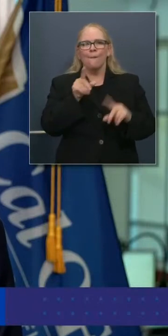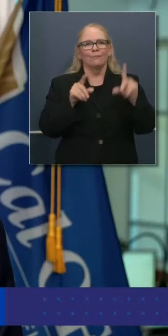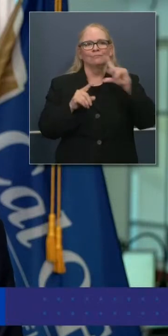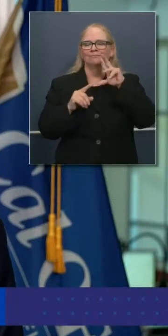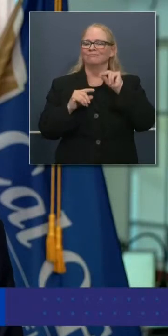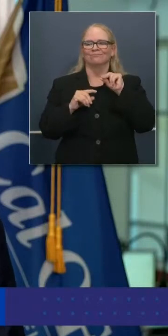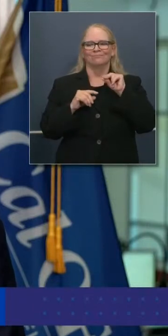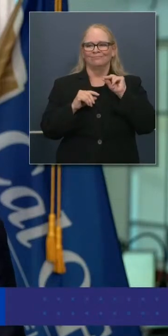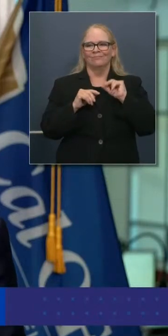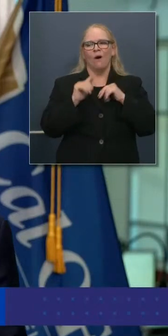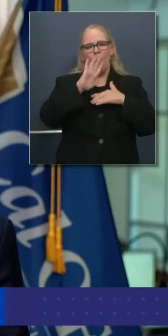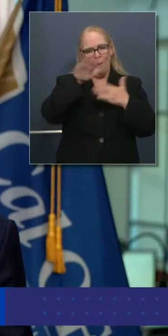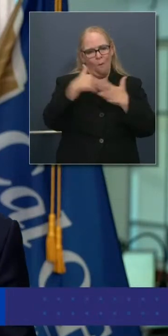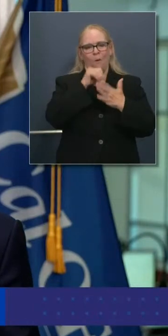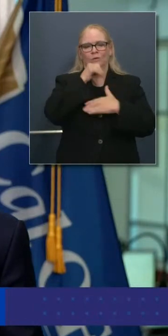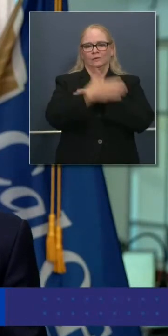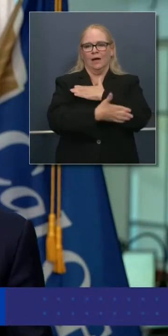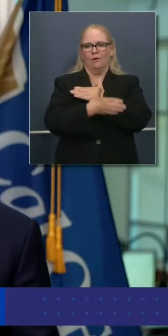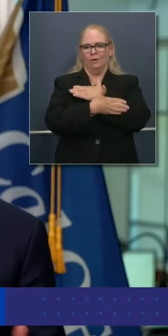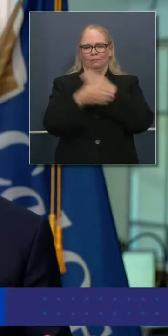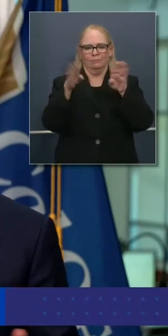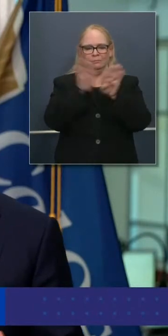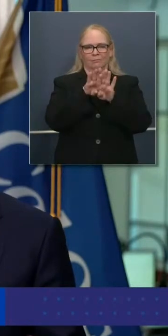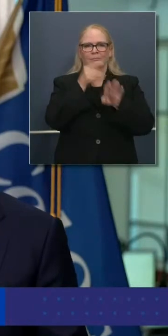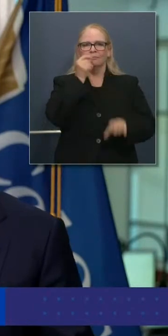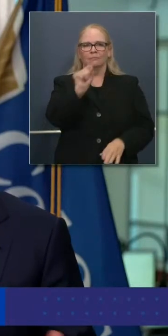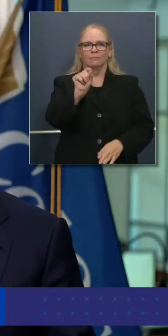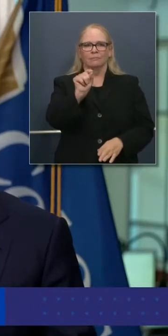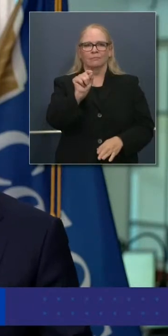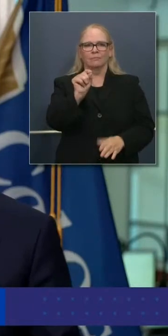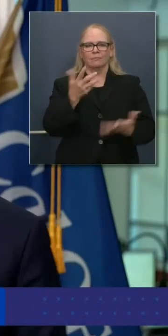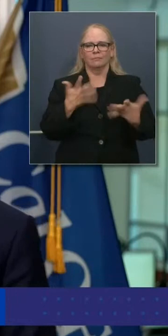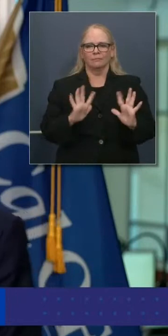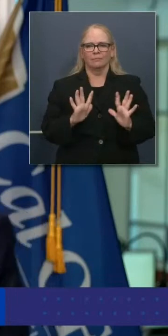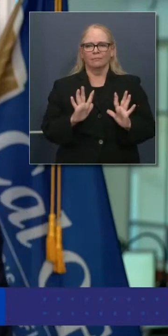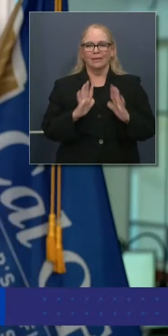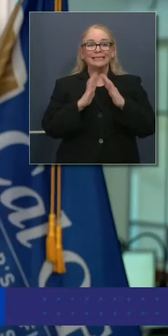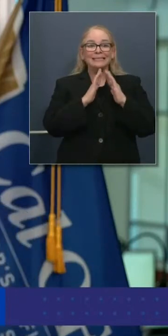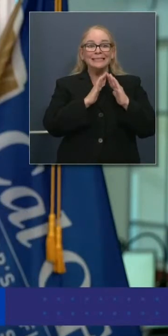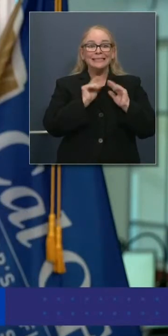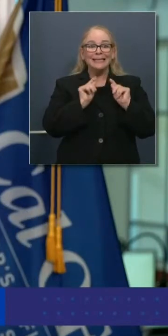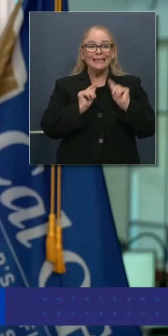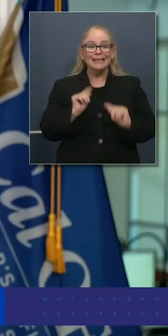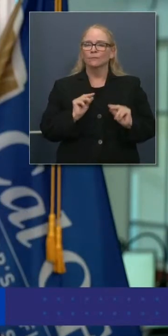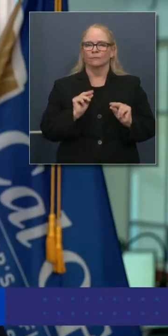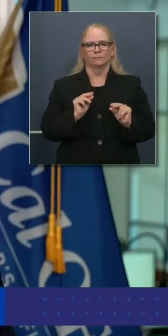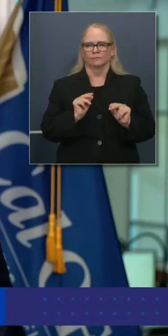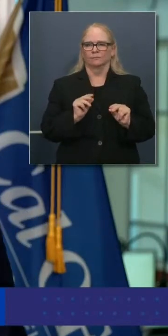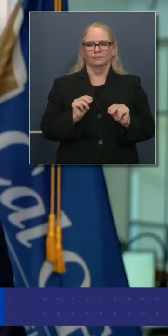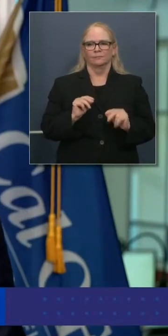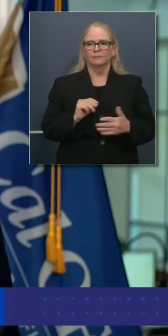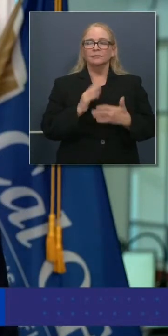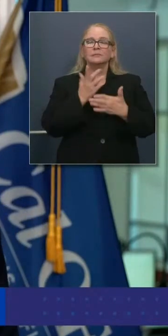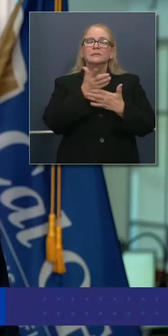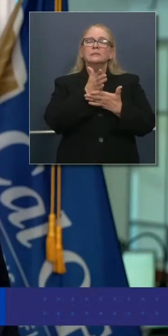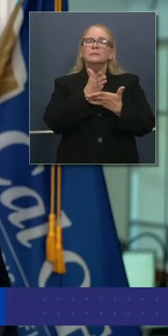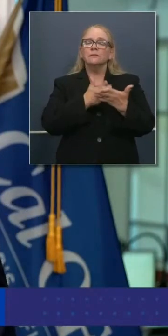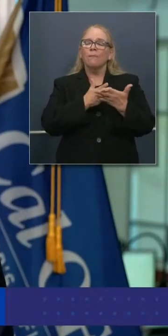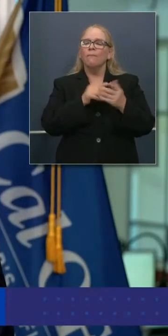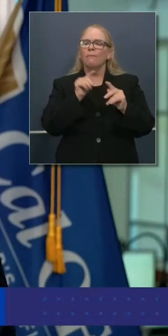back on school reopening? No, I think that's a wonderful question. And the answer is yes, there's nuance as it relates to local health officers, local health